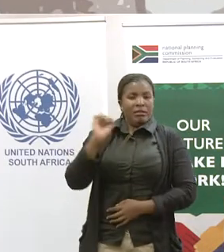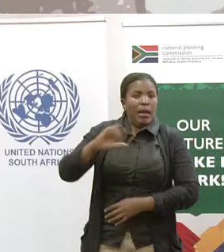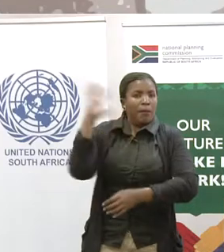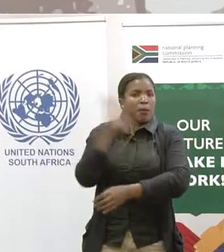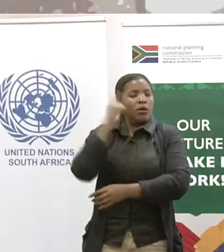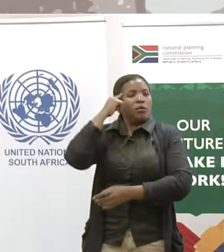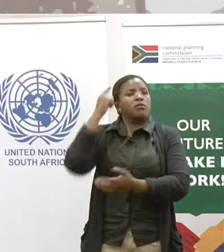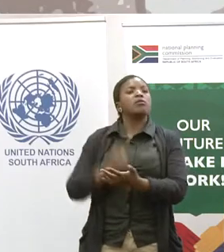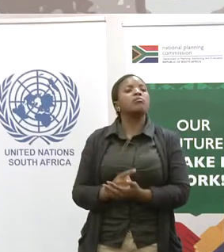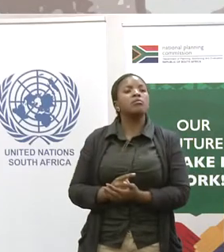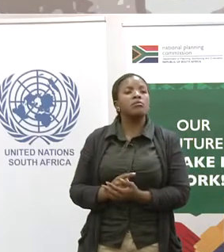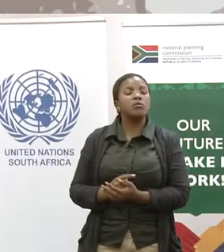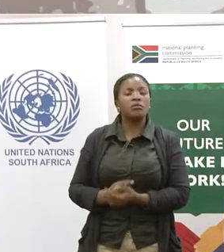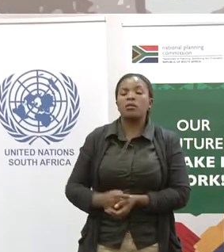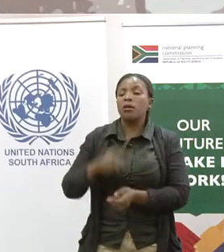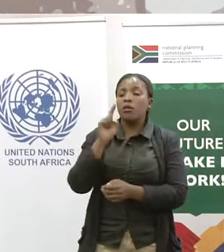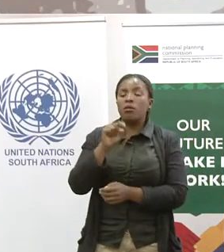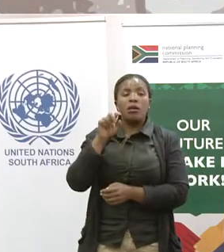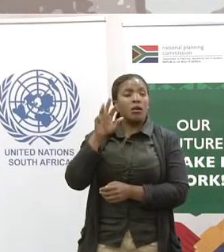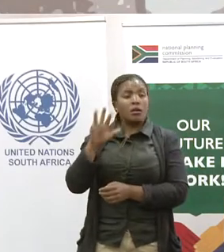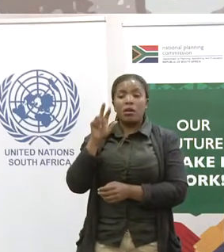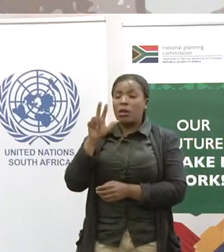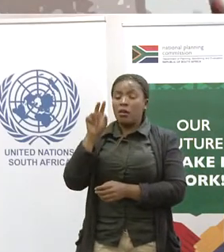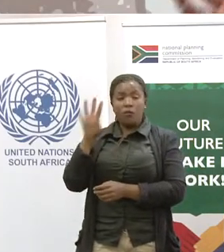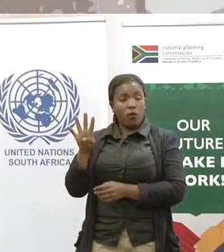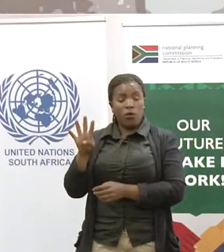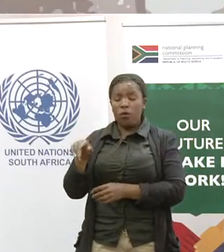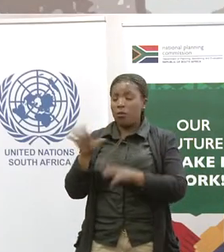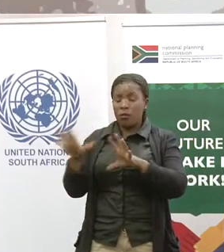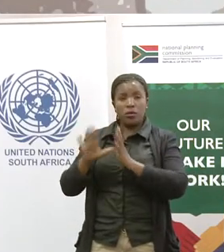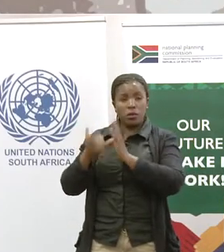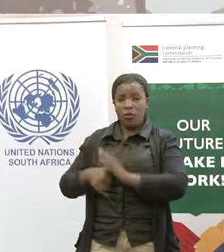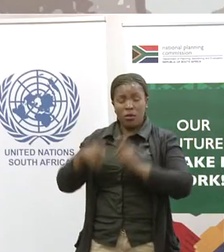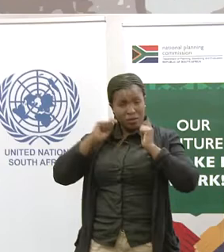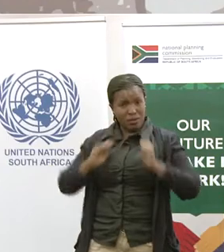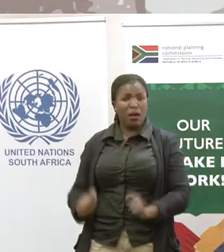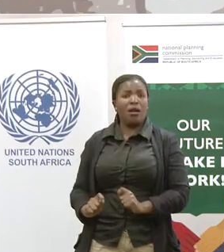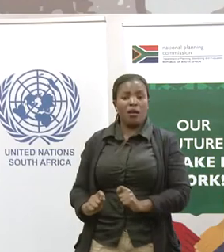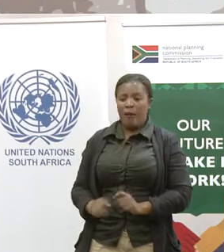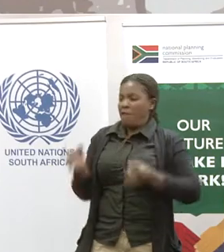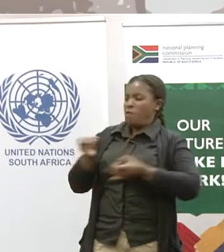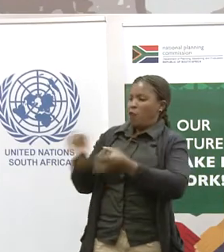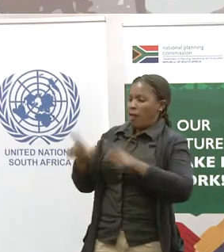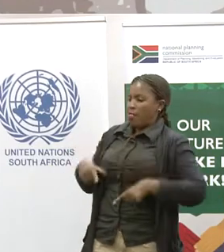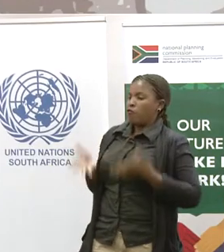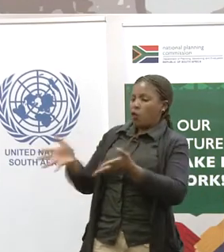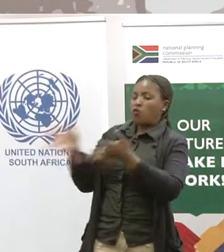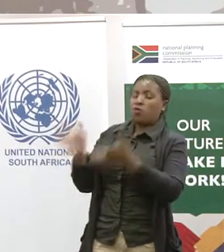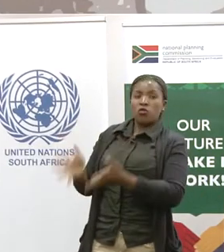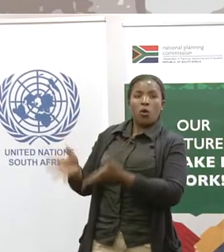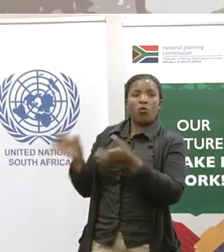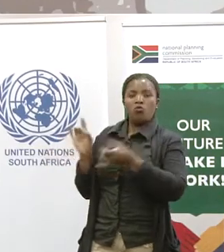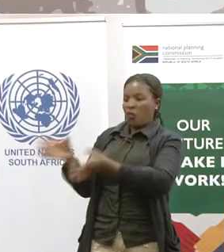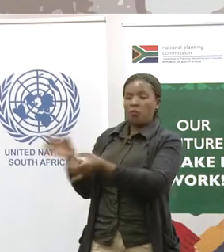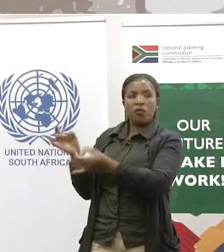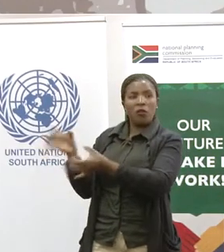1984, disabled people were tired of being told by somebody else how to live their lives, what to do, how